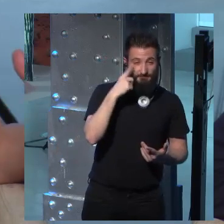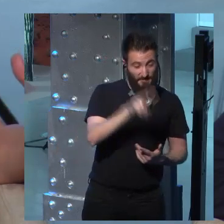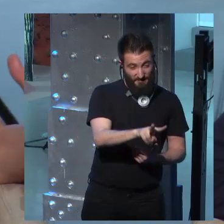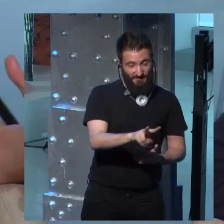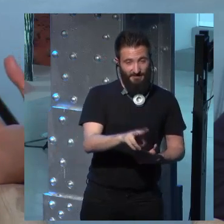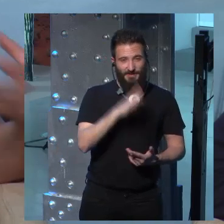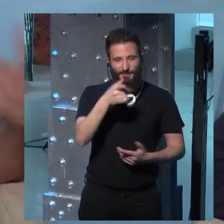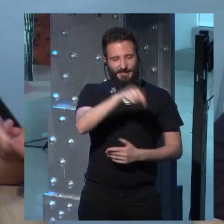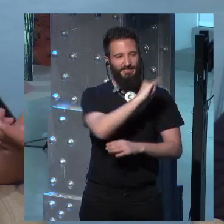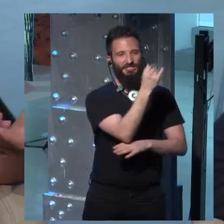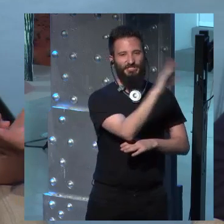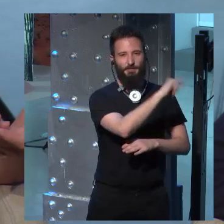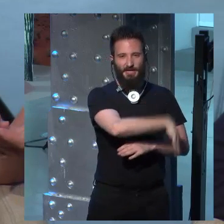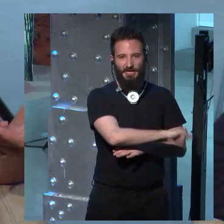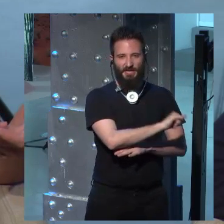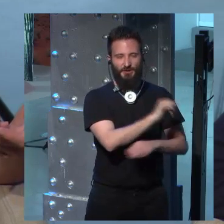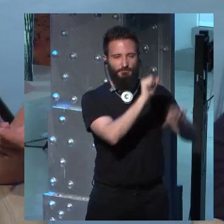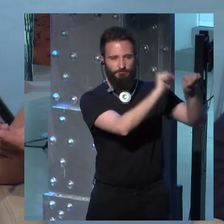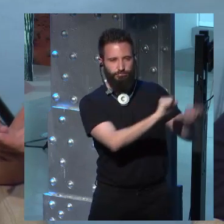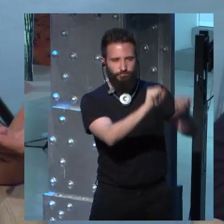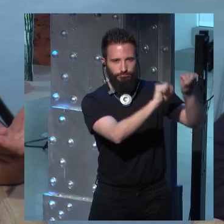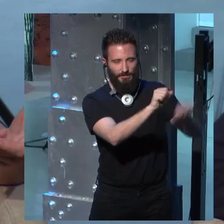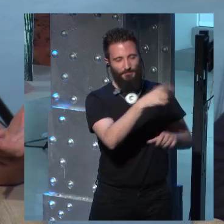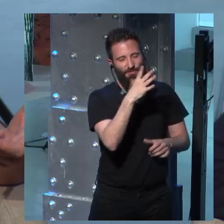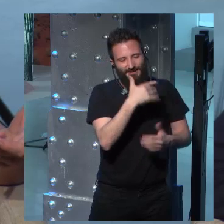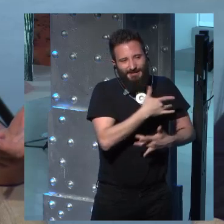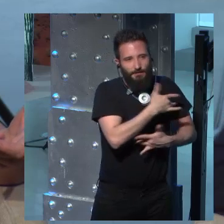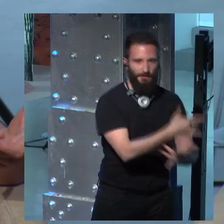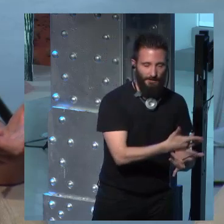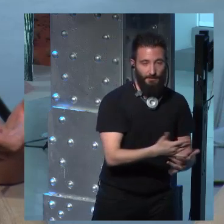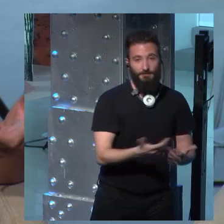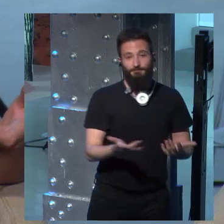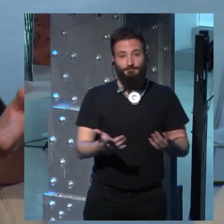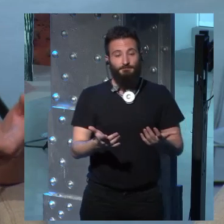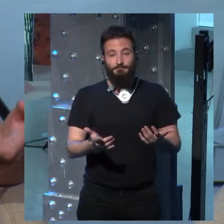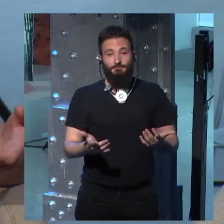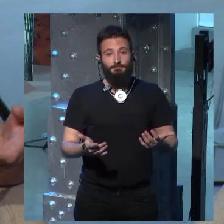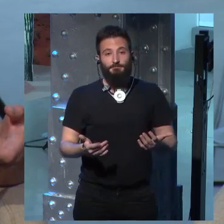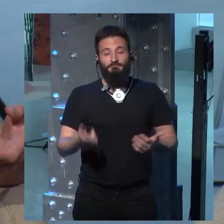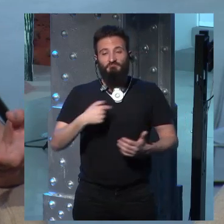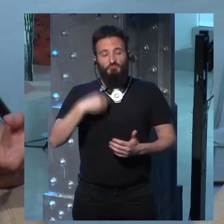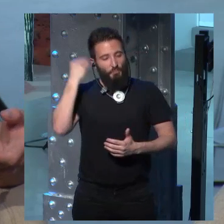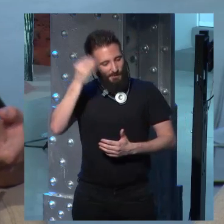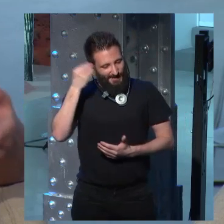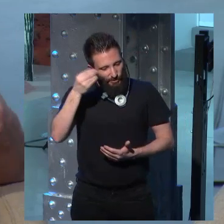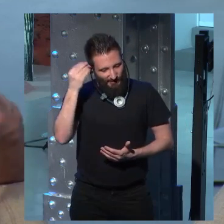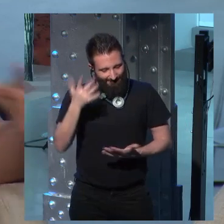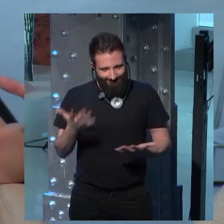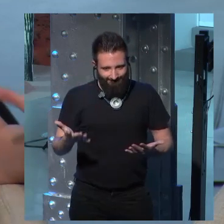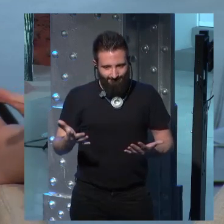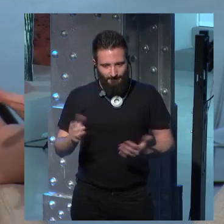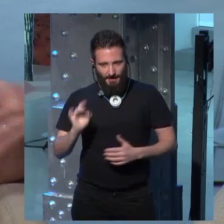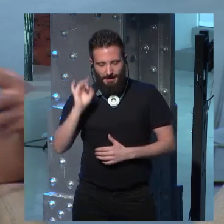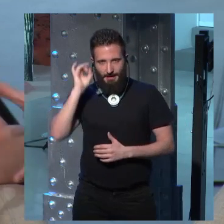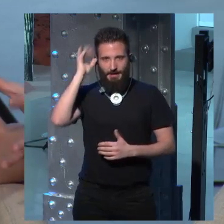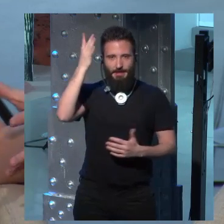recuse herself from the case, she kept it. And I think that the idea that she has to now try